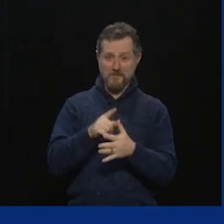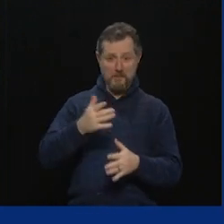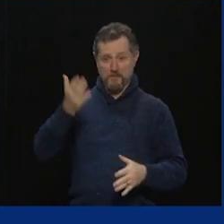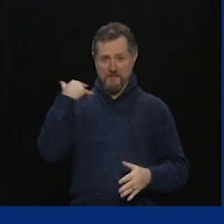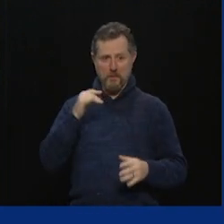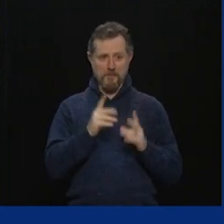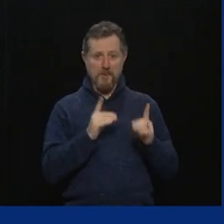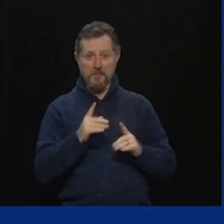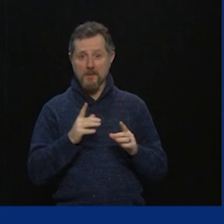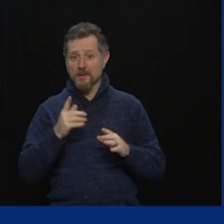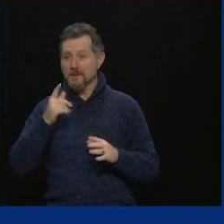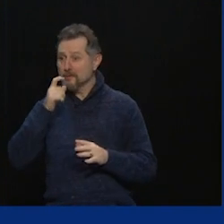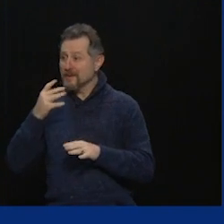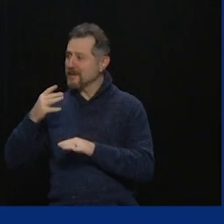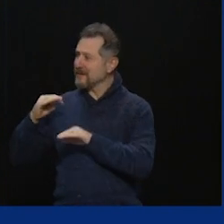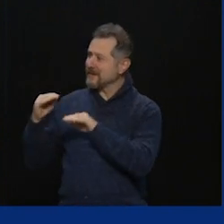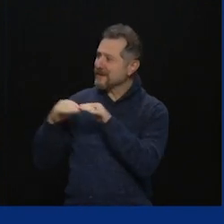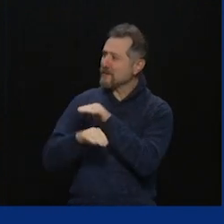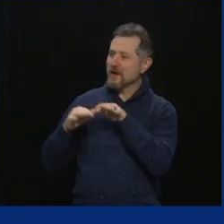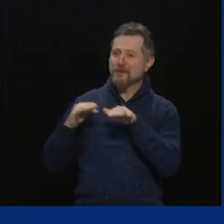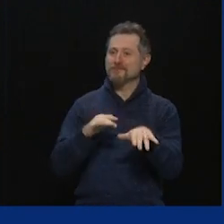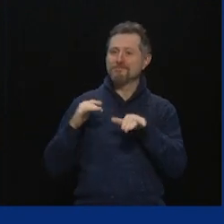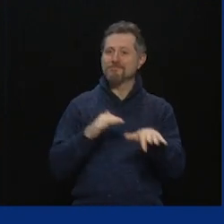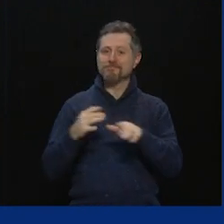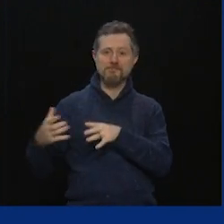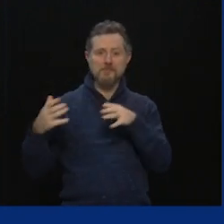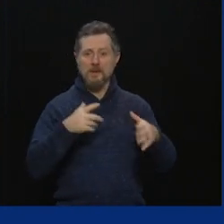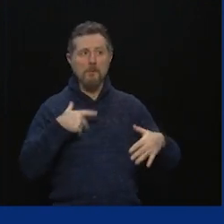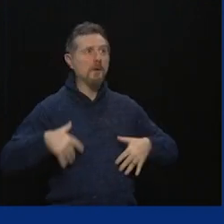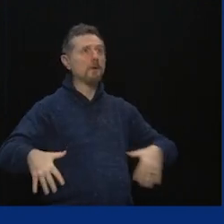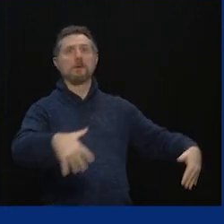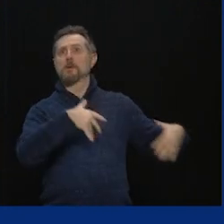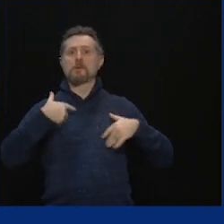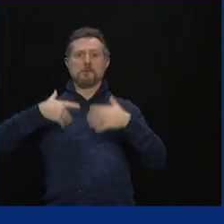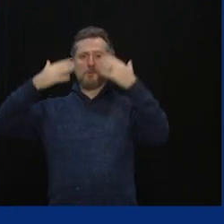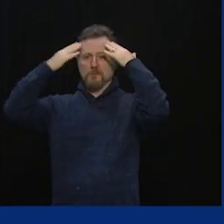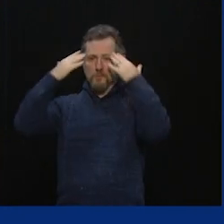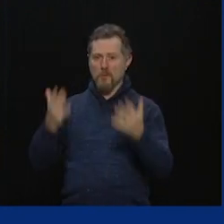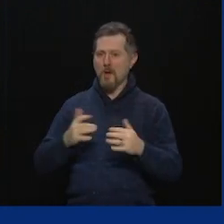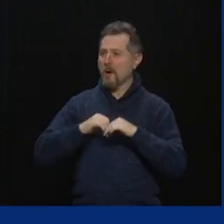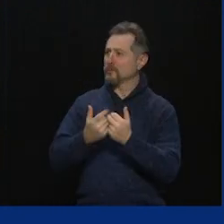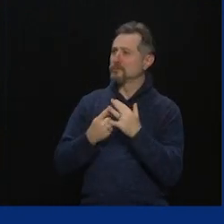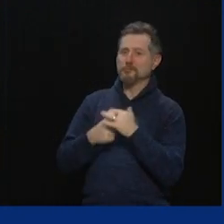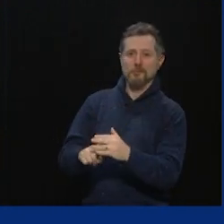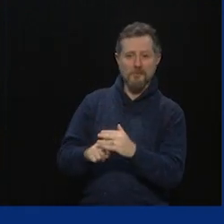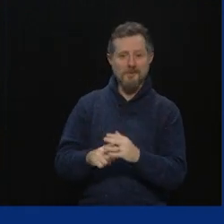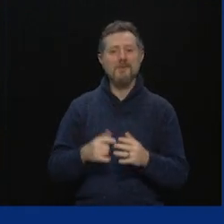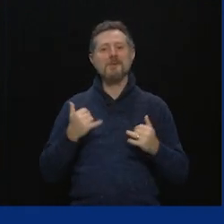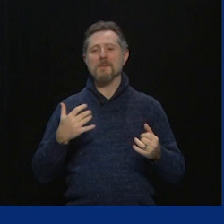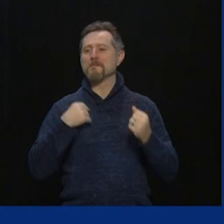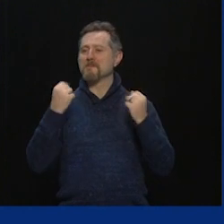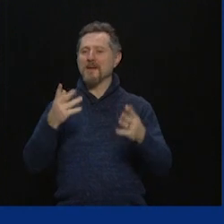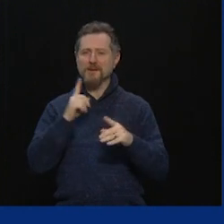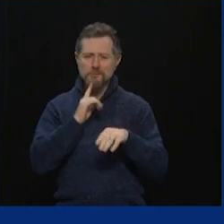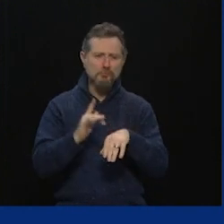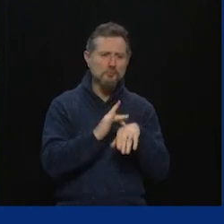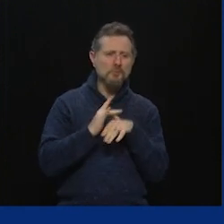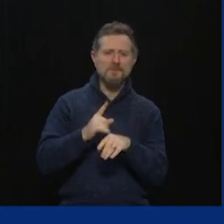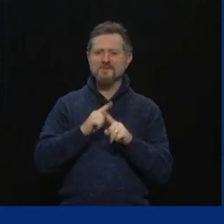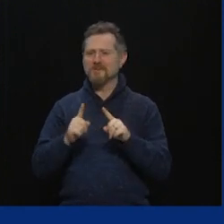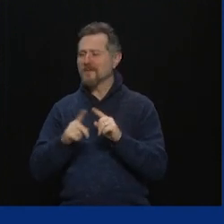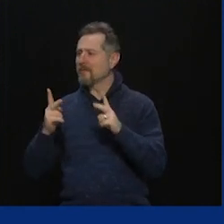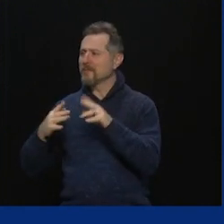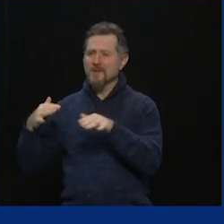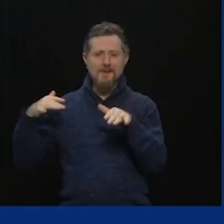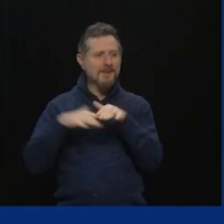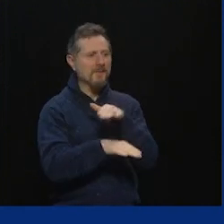been a very strong effort to make sure that people are integrated into society and that they have all the resources they need. So thank you and the White